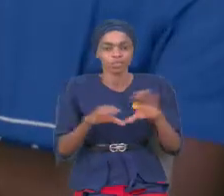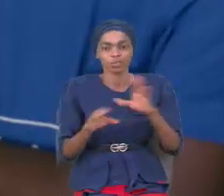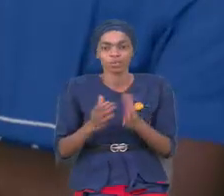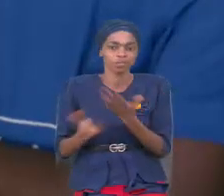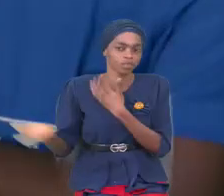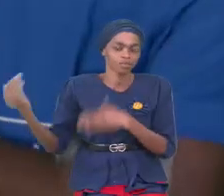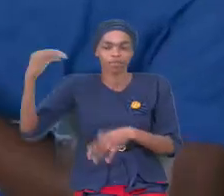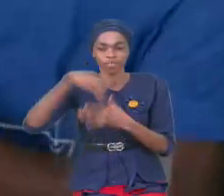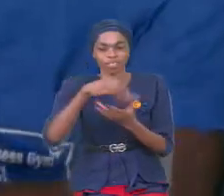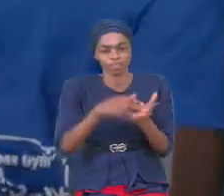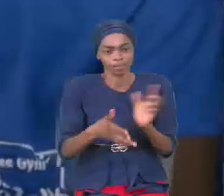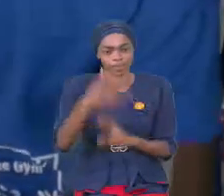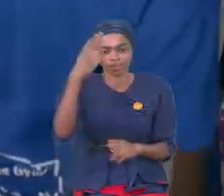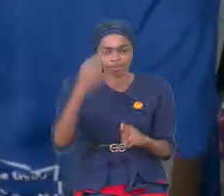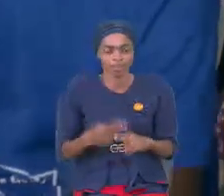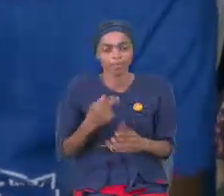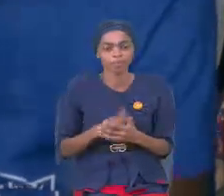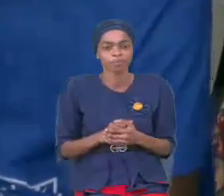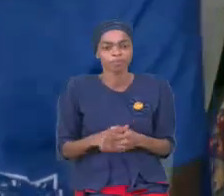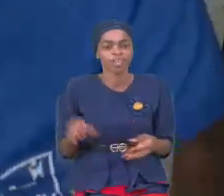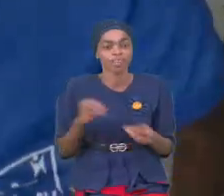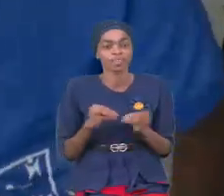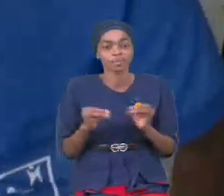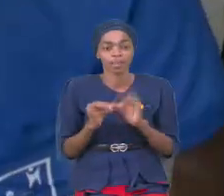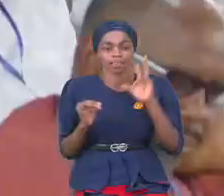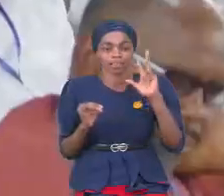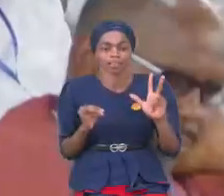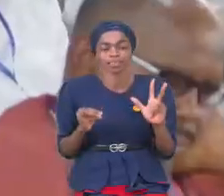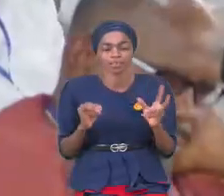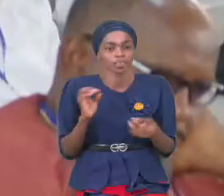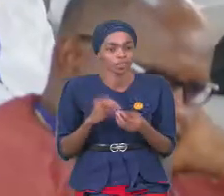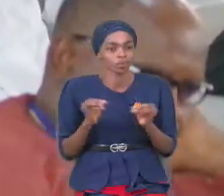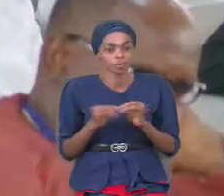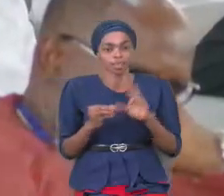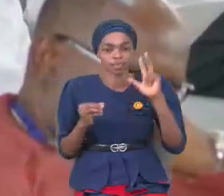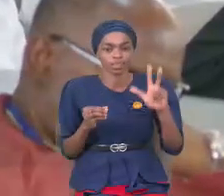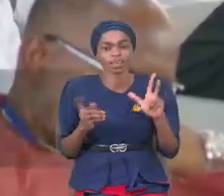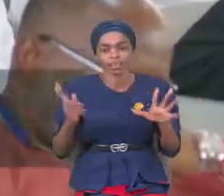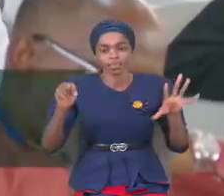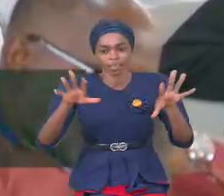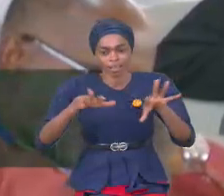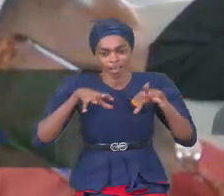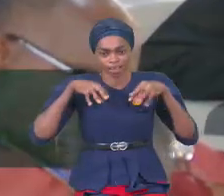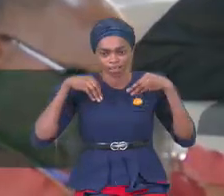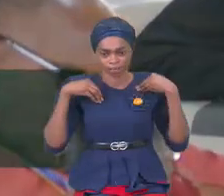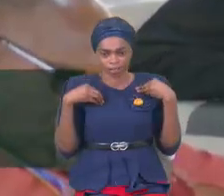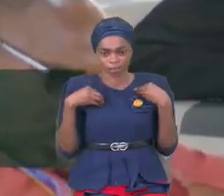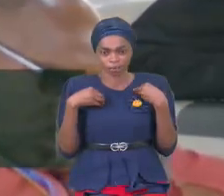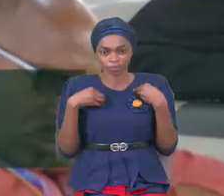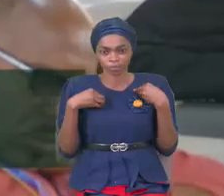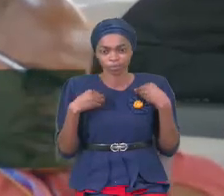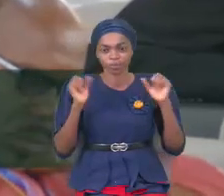number three here. Number three, the acceptable sacrifice in a